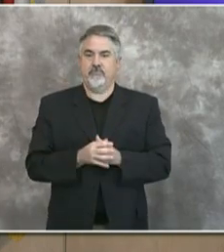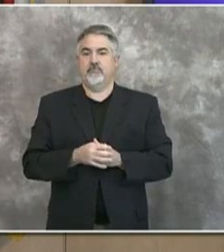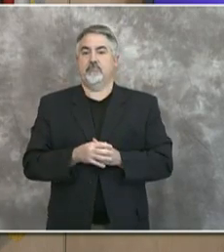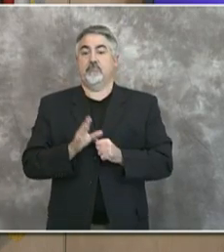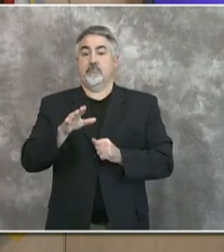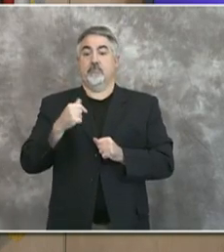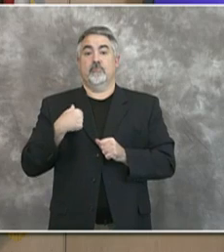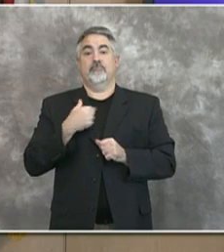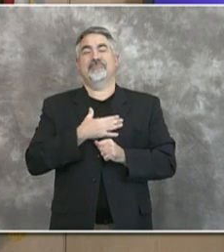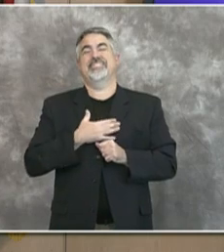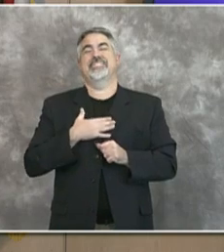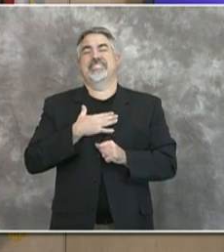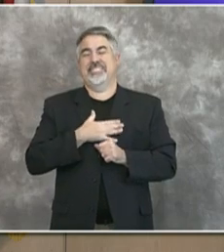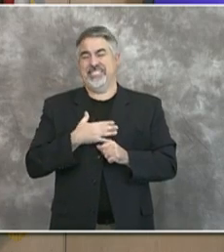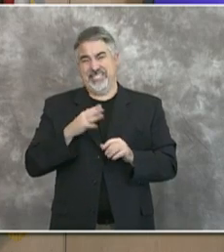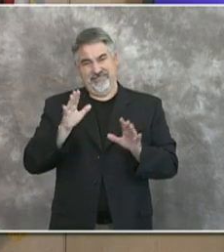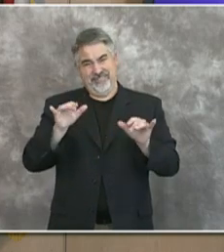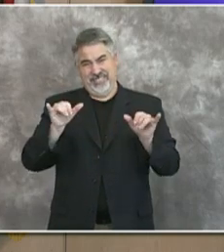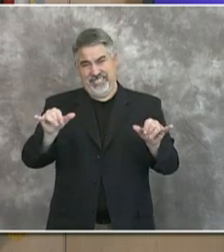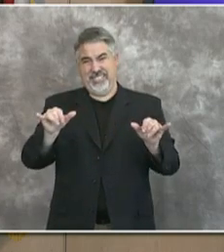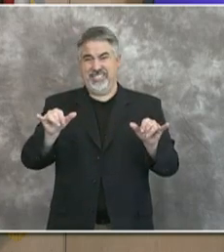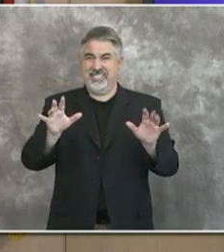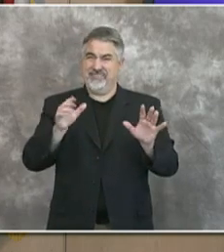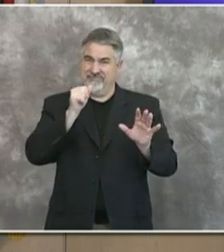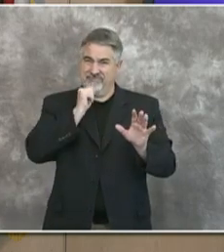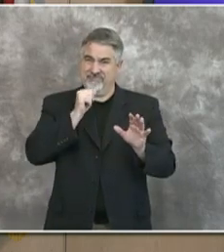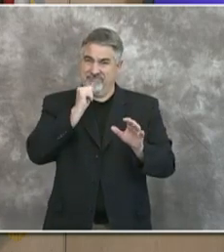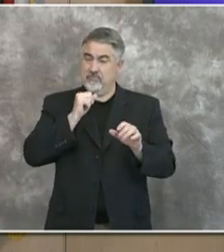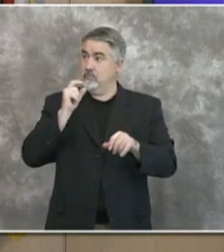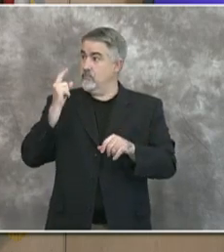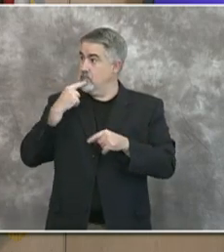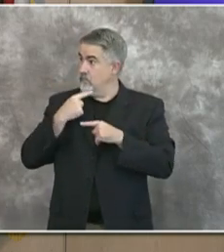fast and know that when appropriate, we will take every